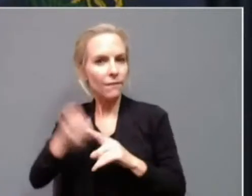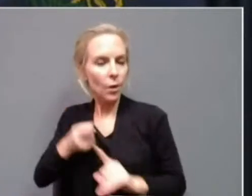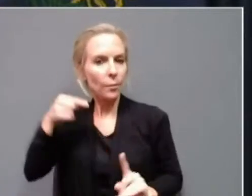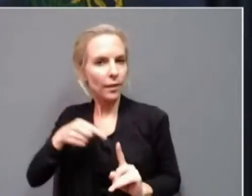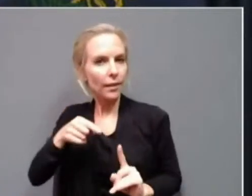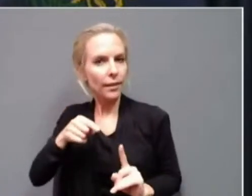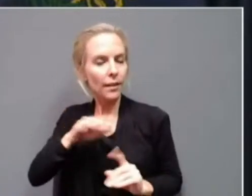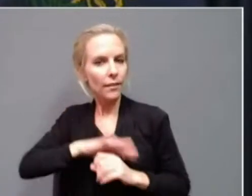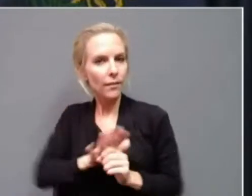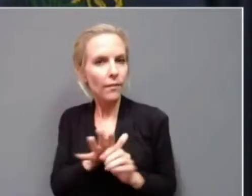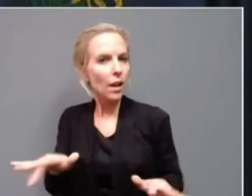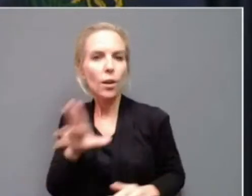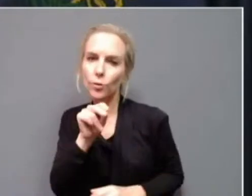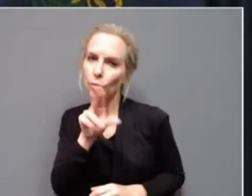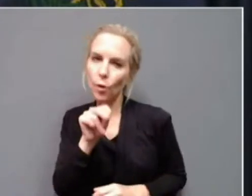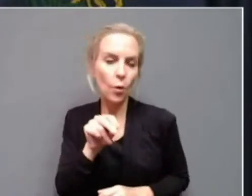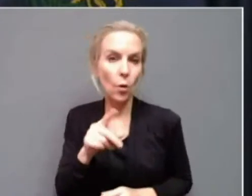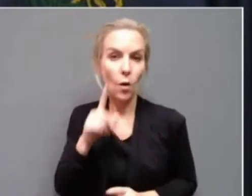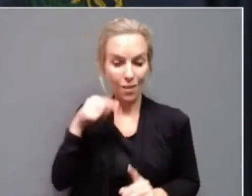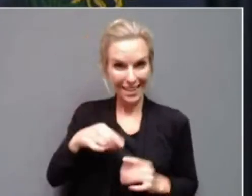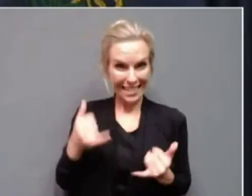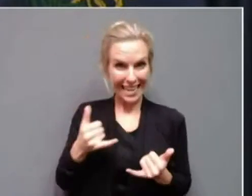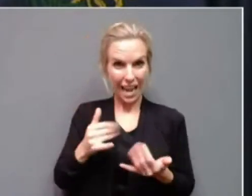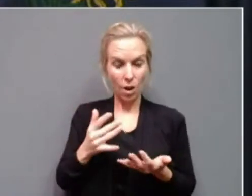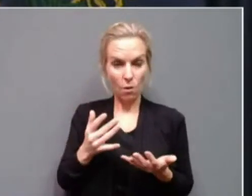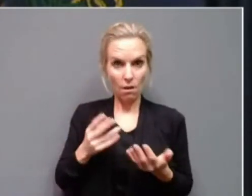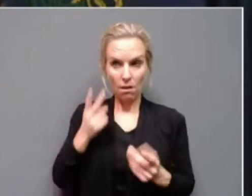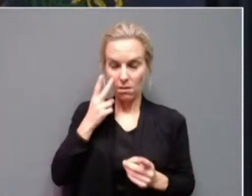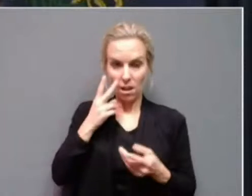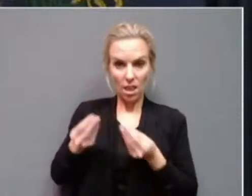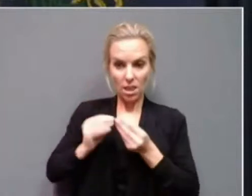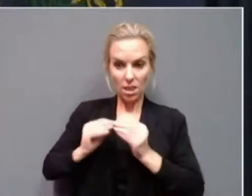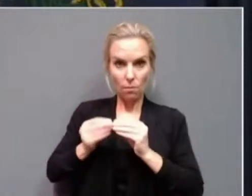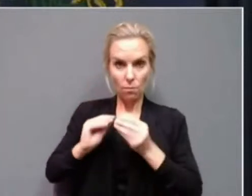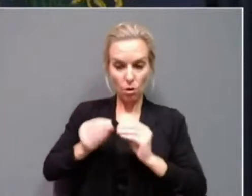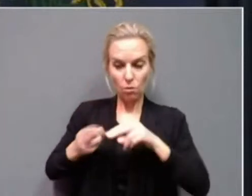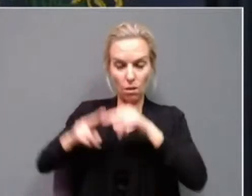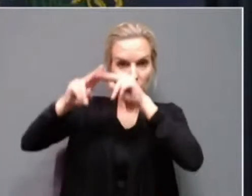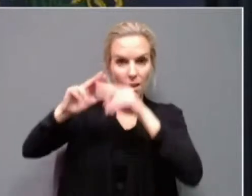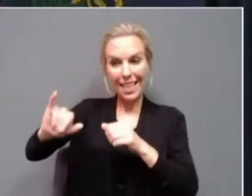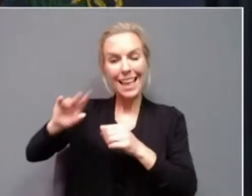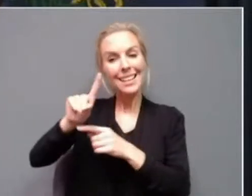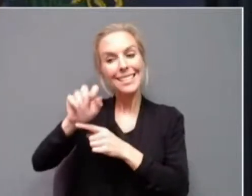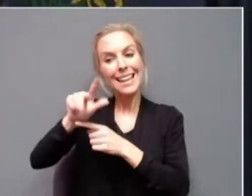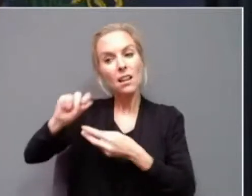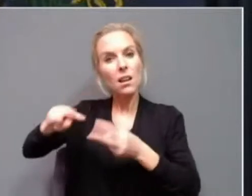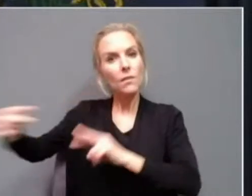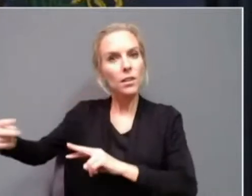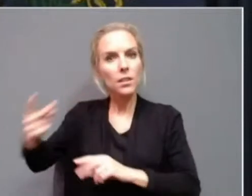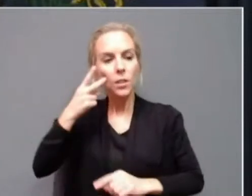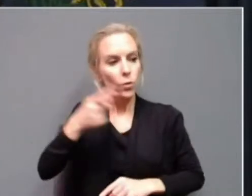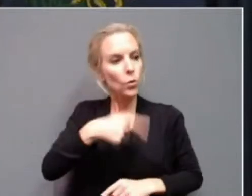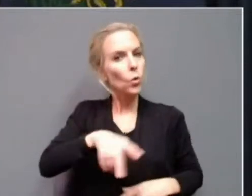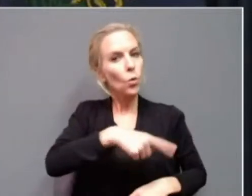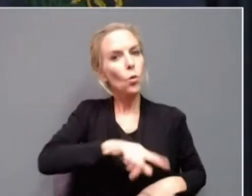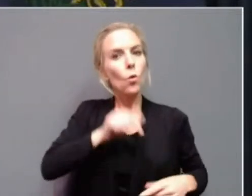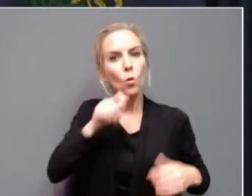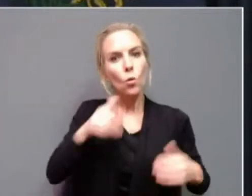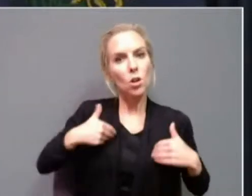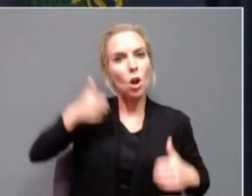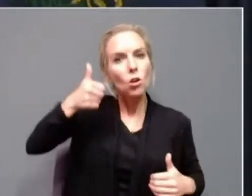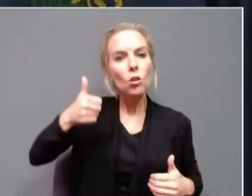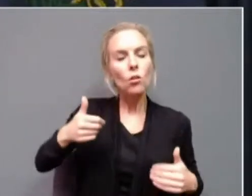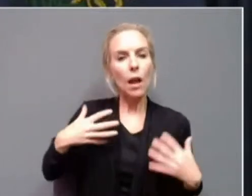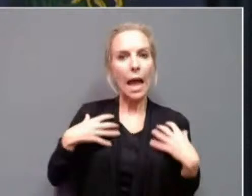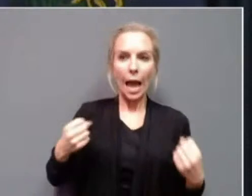the emergence of the Delta variant, we are seeing younger and healthier people become very sick.